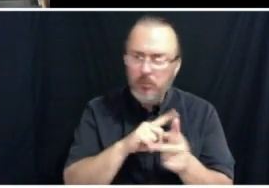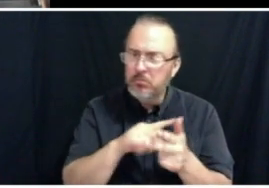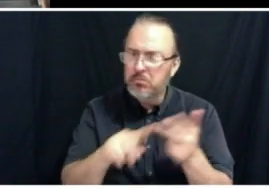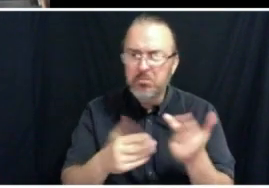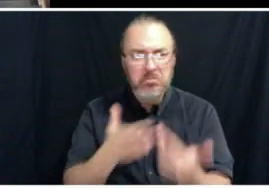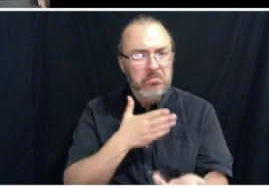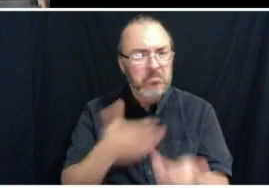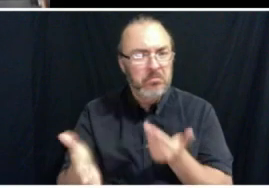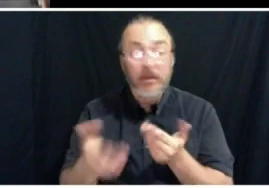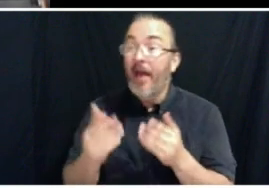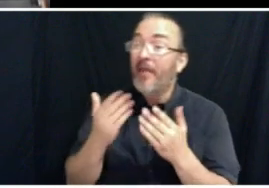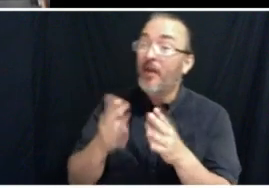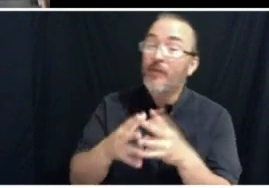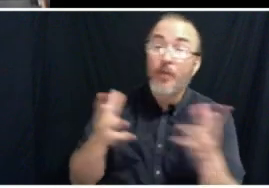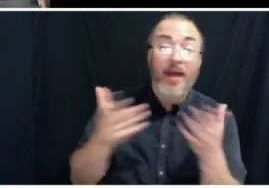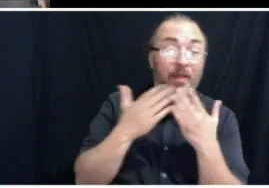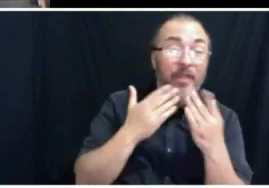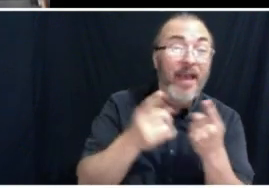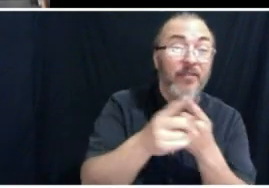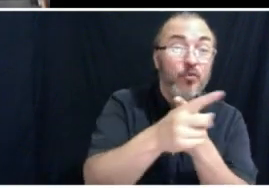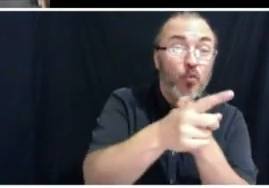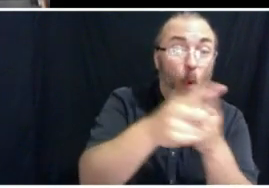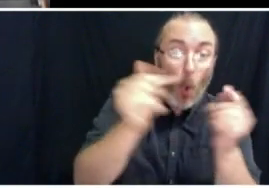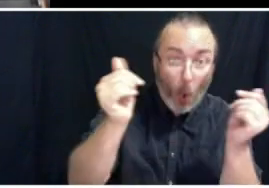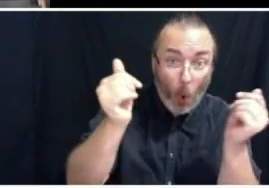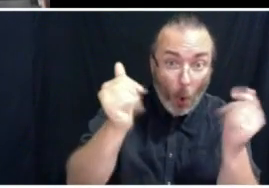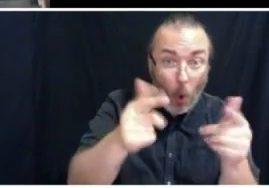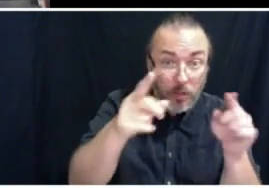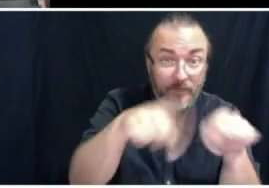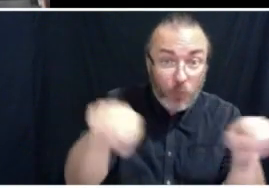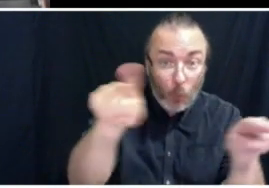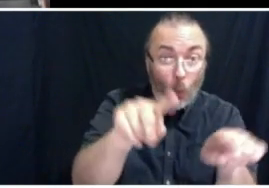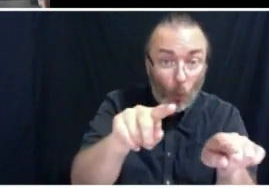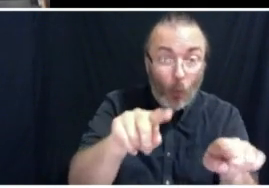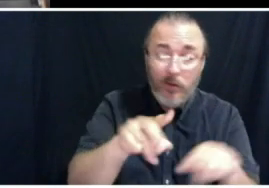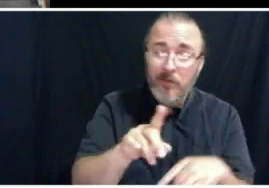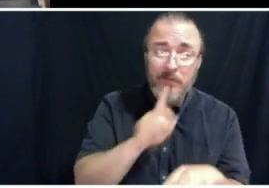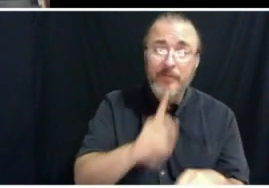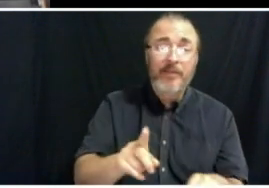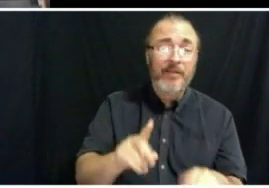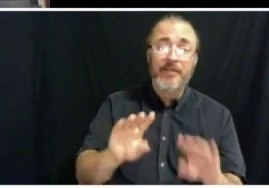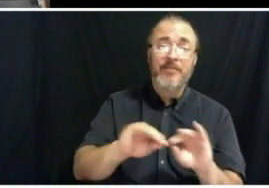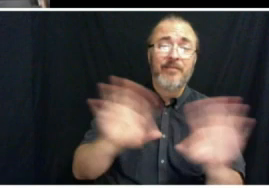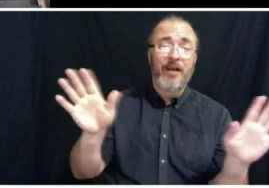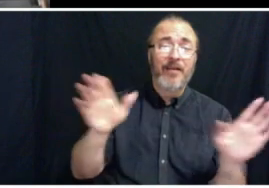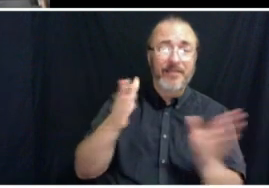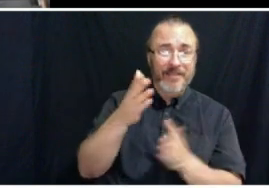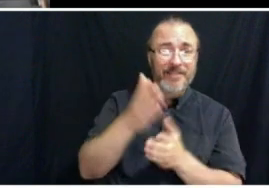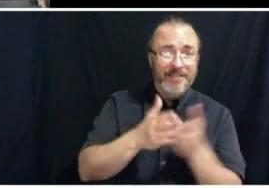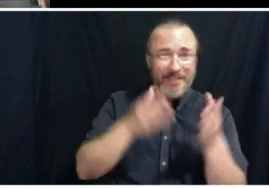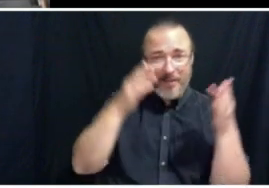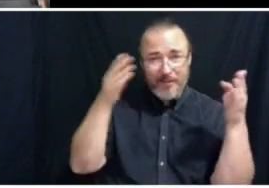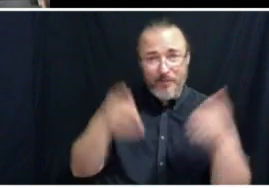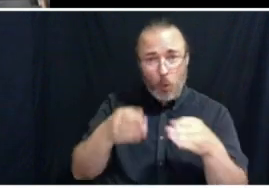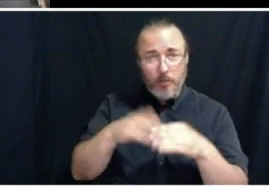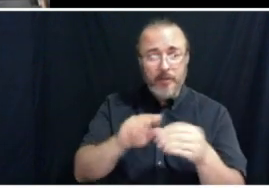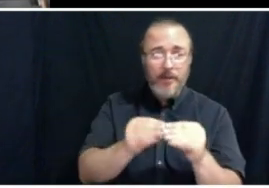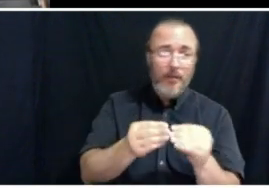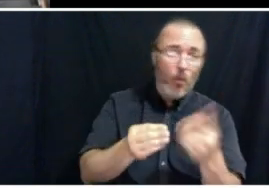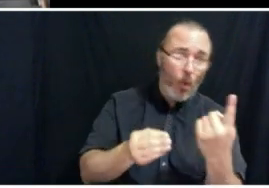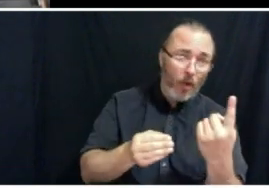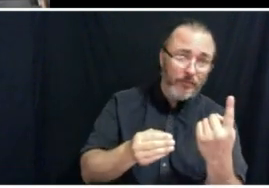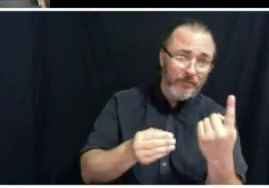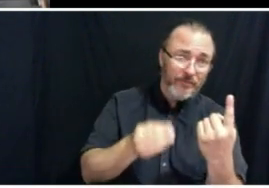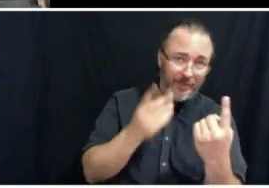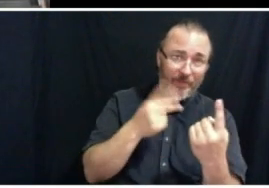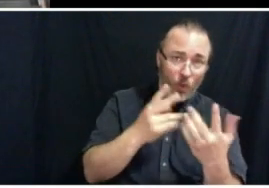much. Thanks to all of our speakers. We clearly see some real concentration on numbers 1 in terms of a primary step